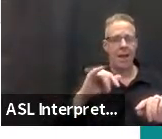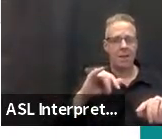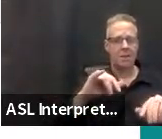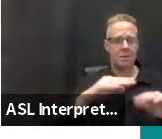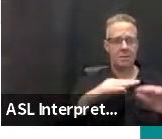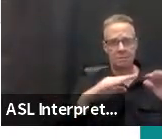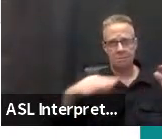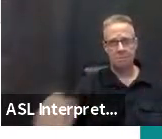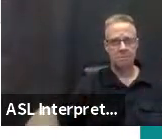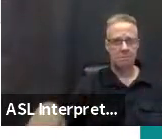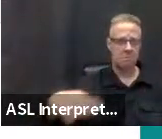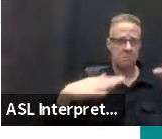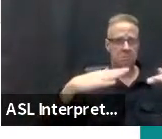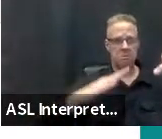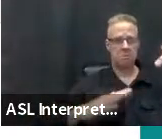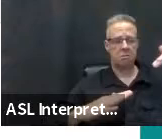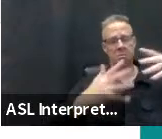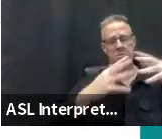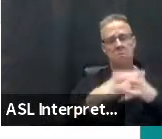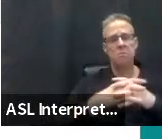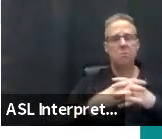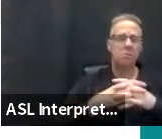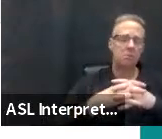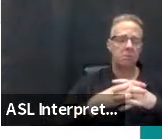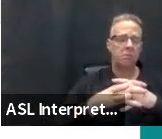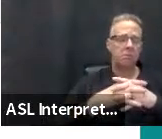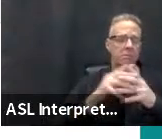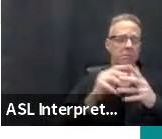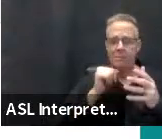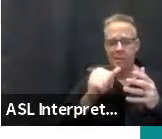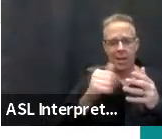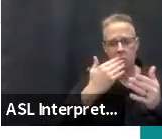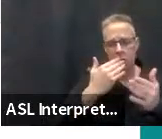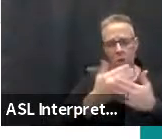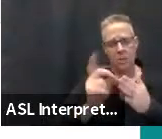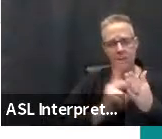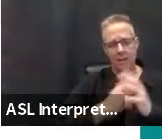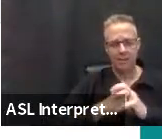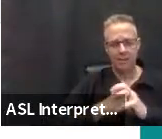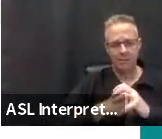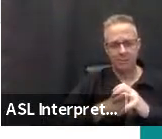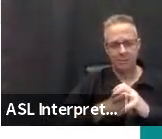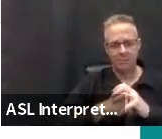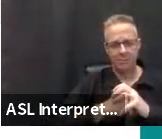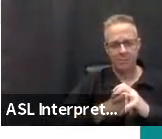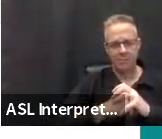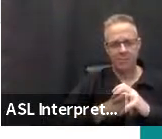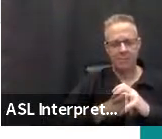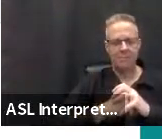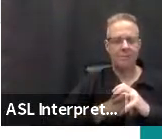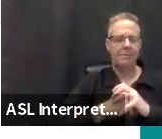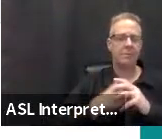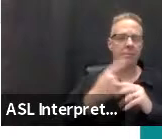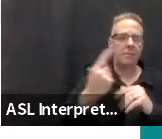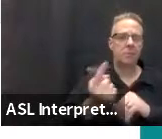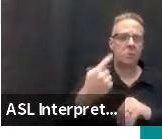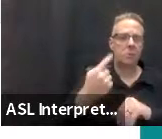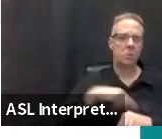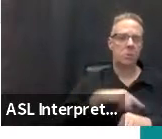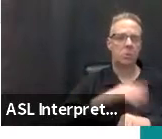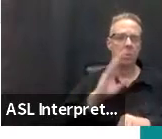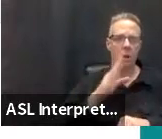that span. Not a good design. And certainly something that we